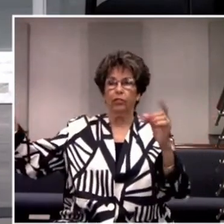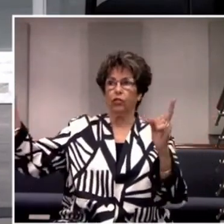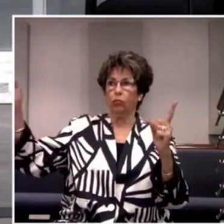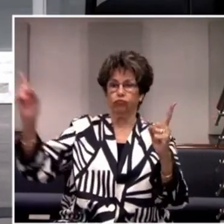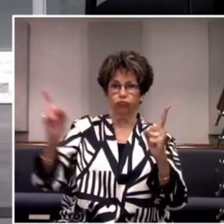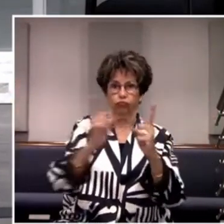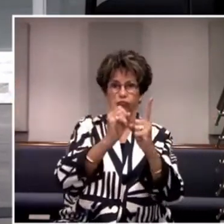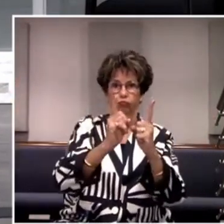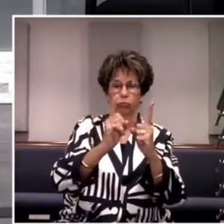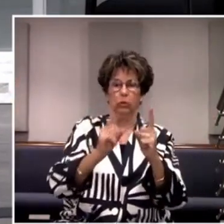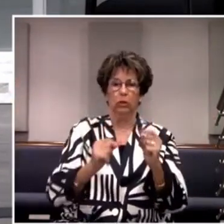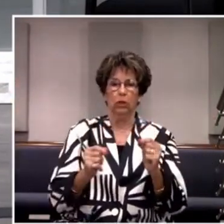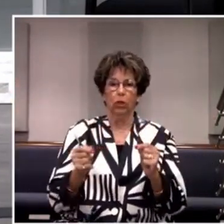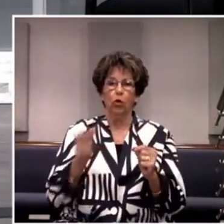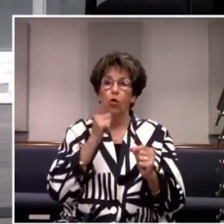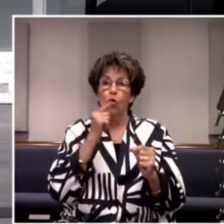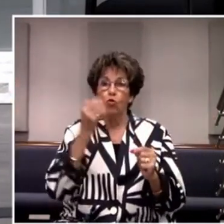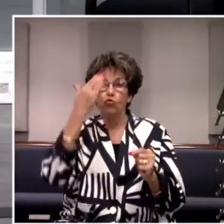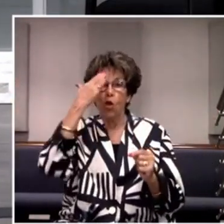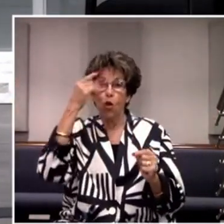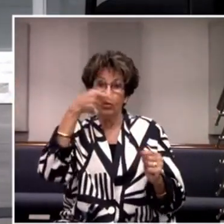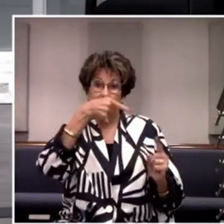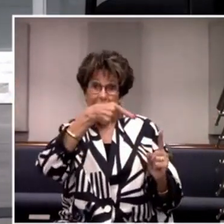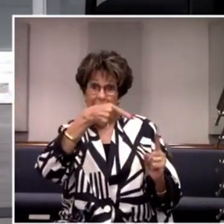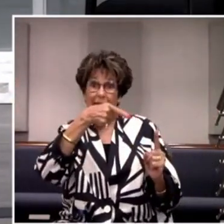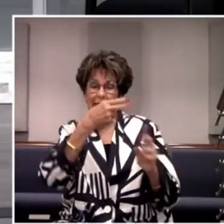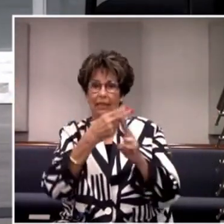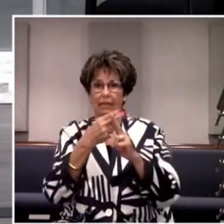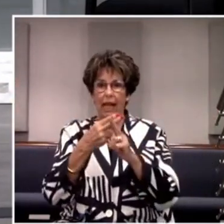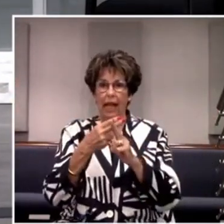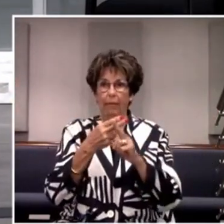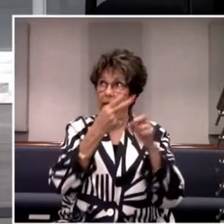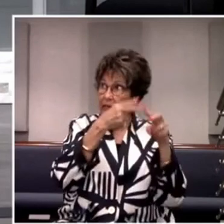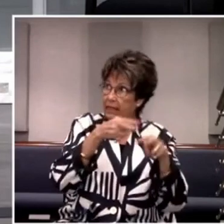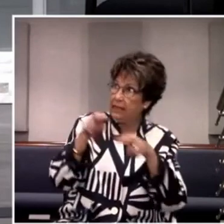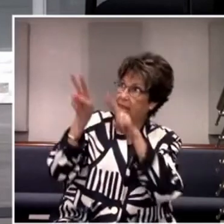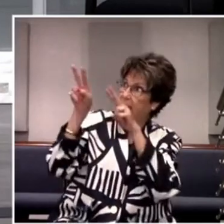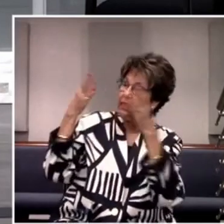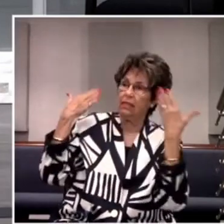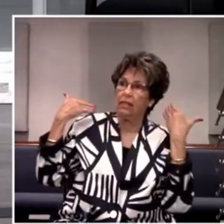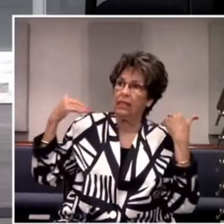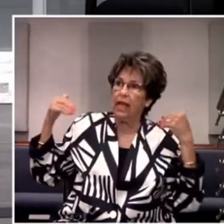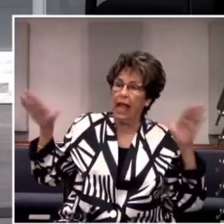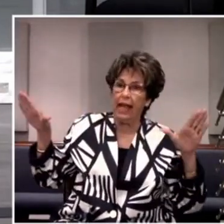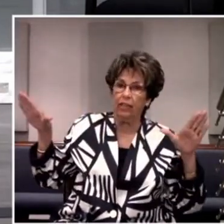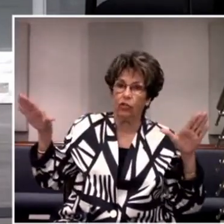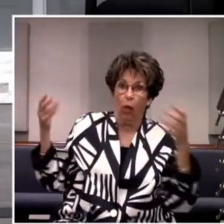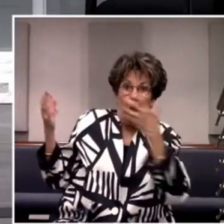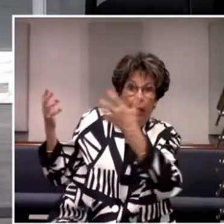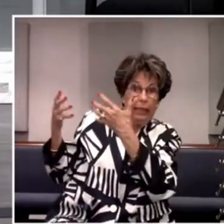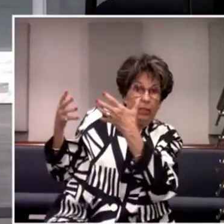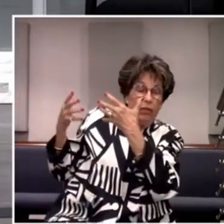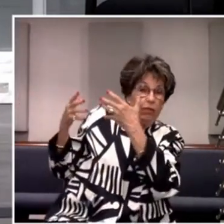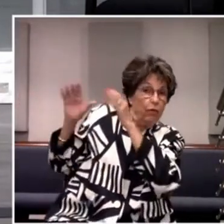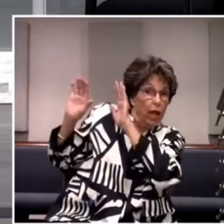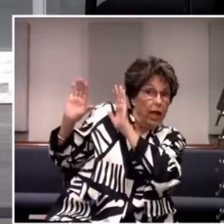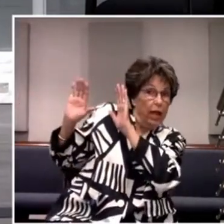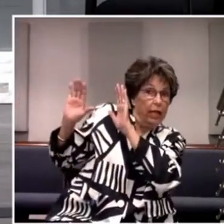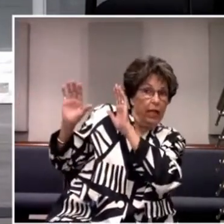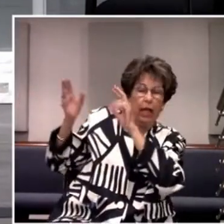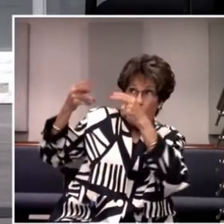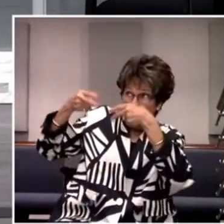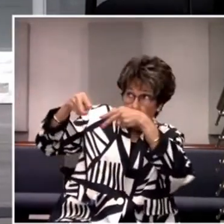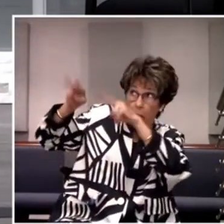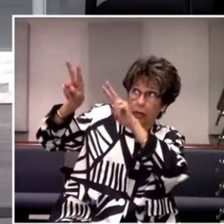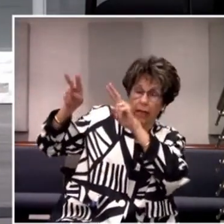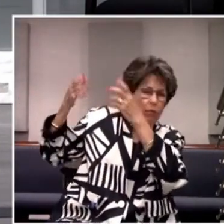The angel knows his name. He sees the angel in verse number 4, and he's afraid. And when he looked on